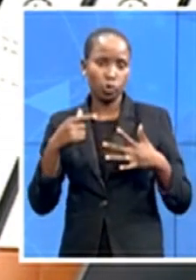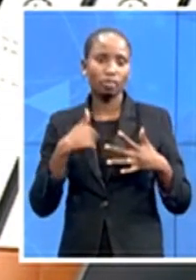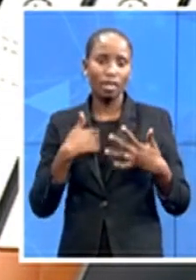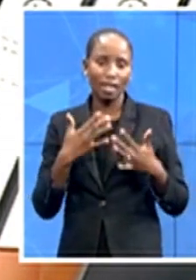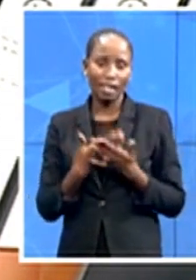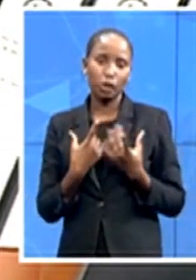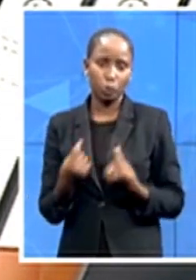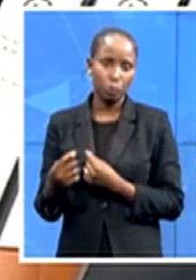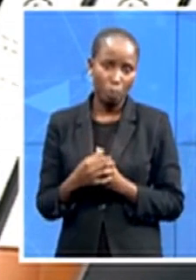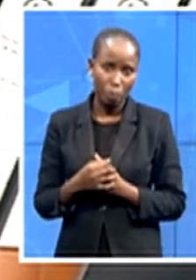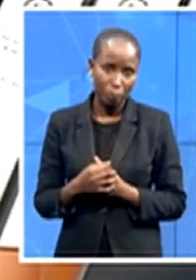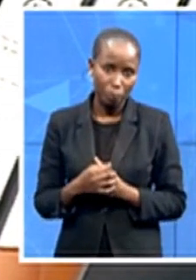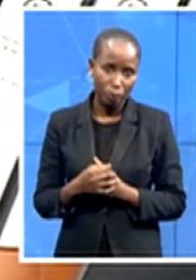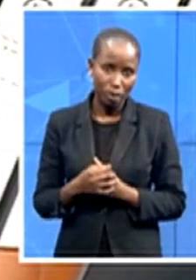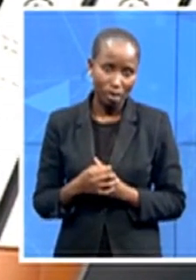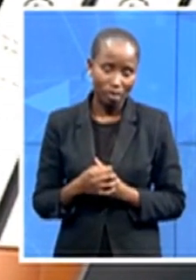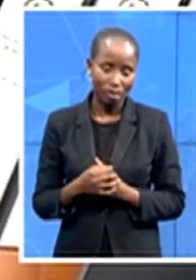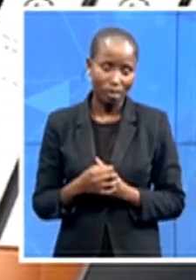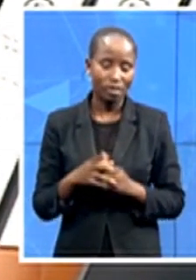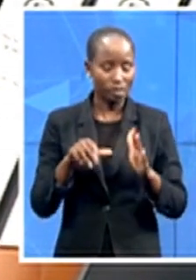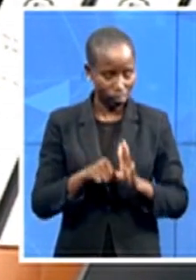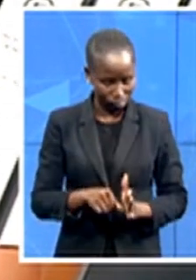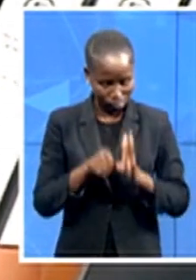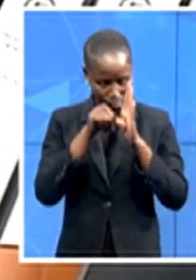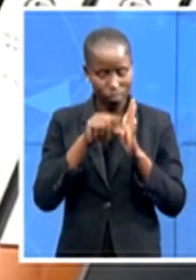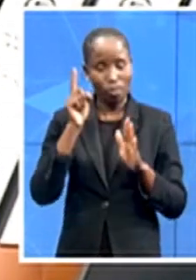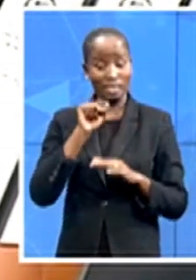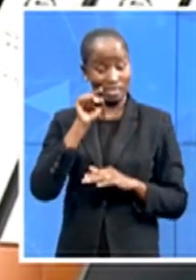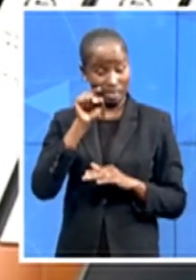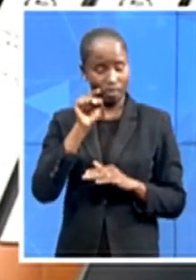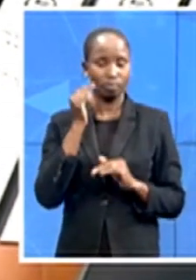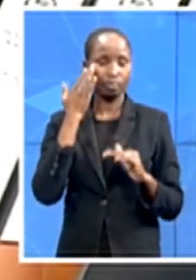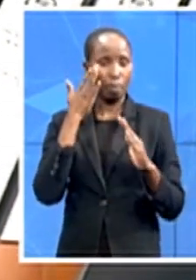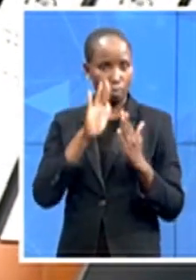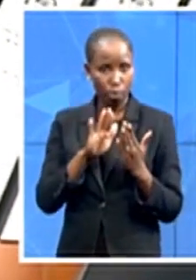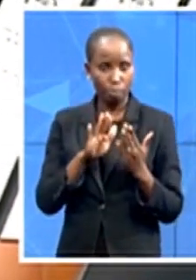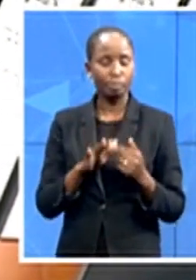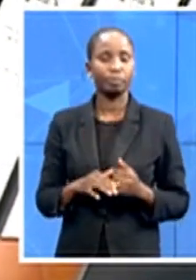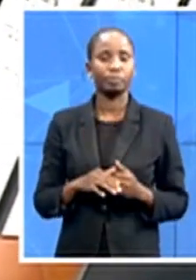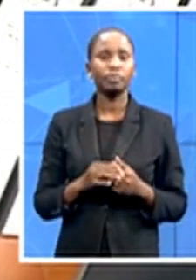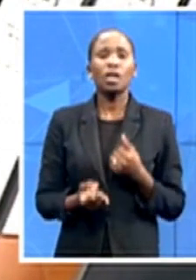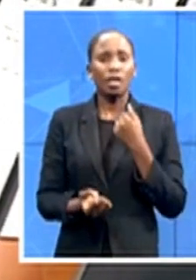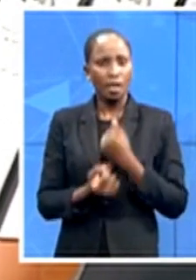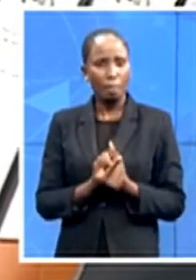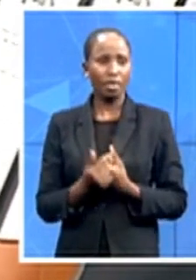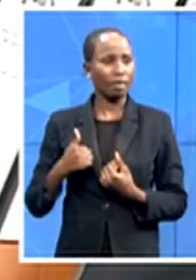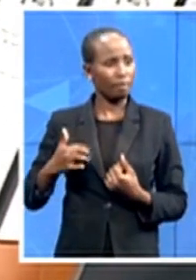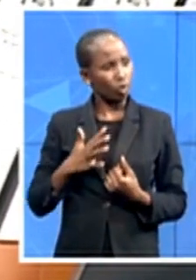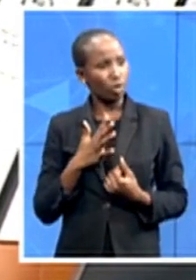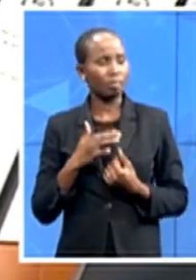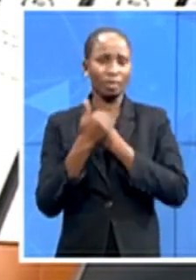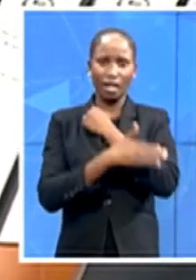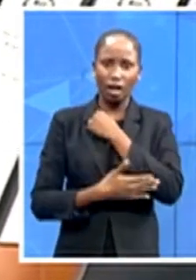Fundamentally, this approach enabled the far-reaching changes the country has gone through over the past